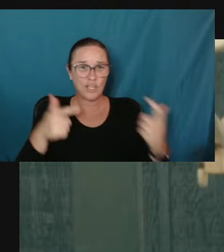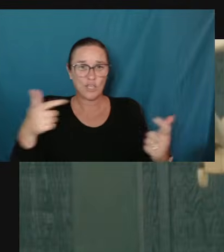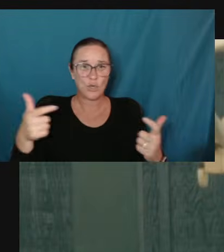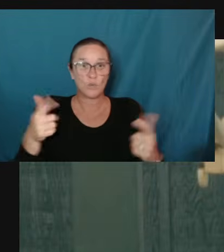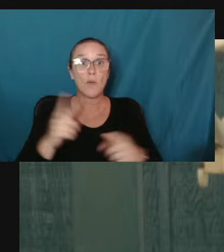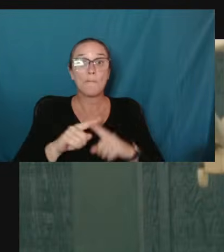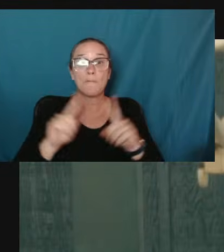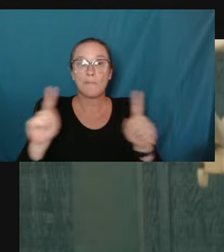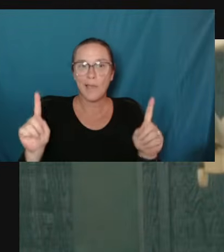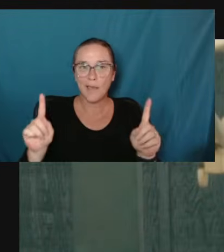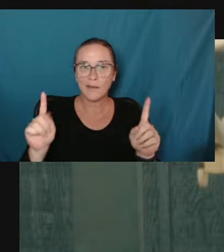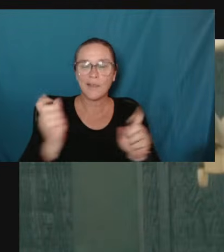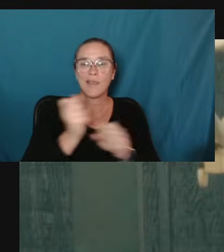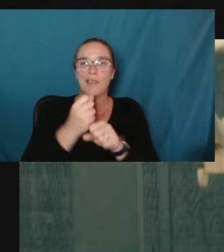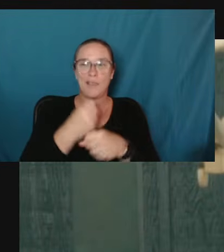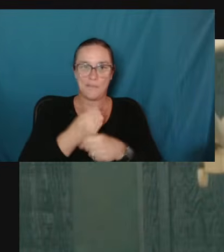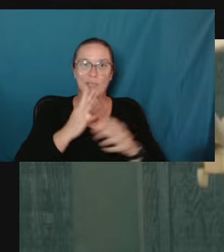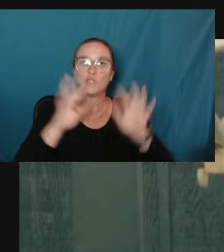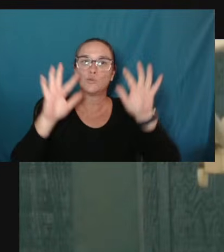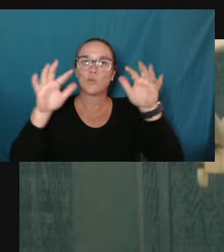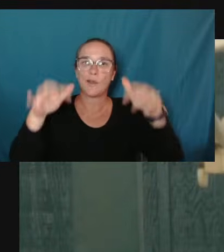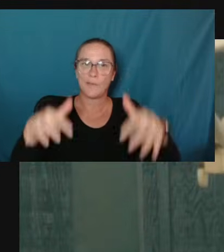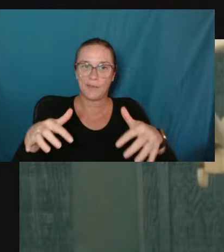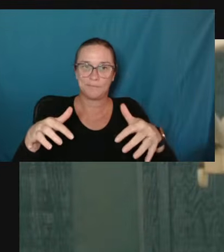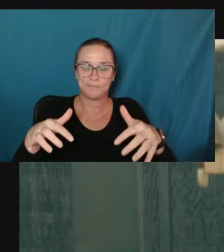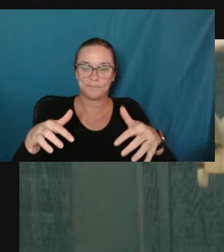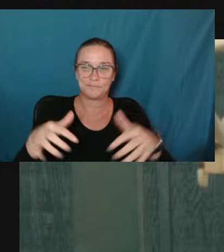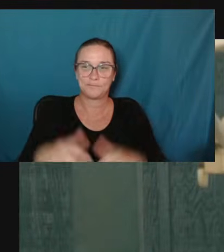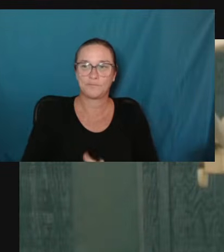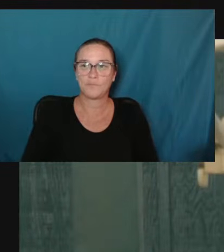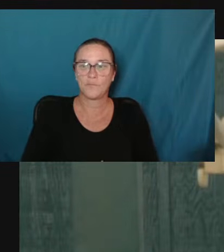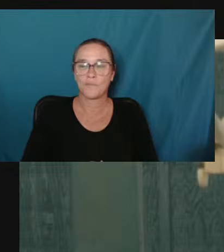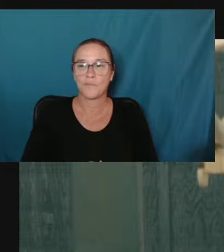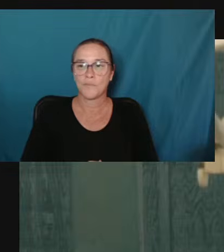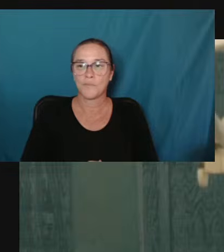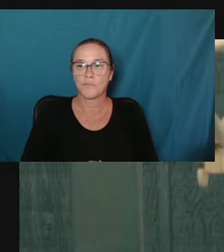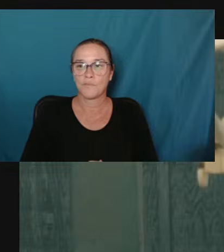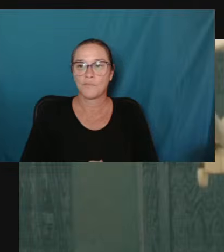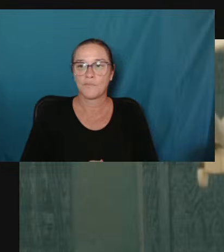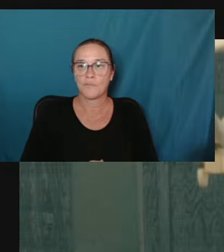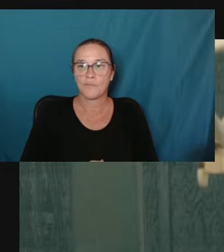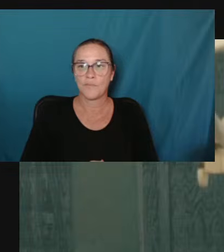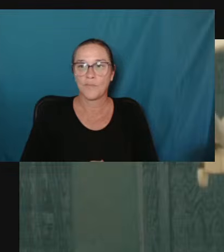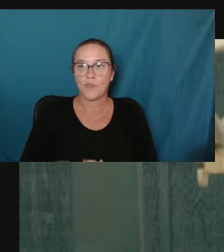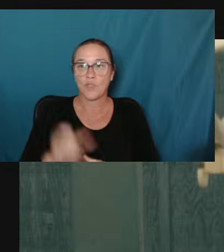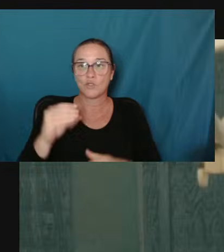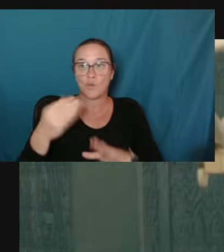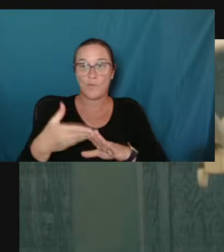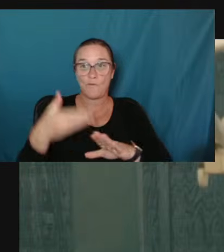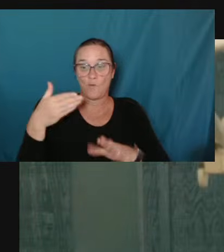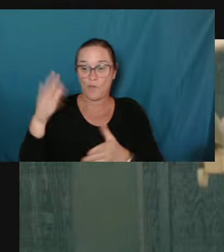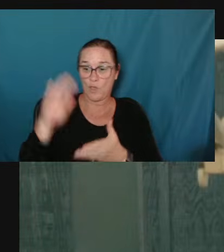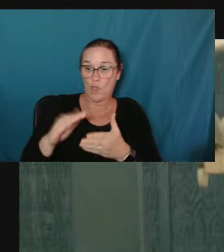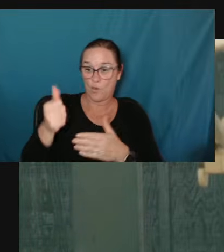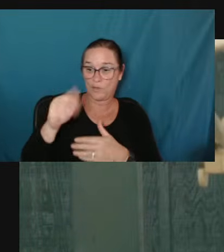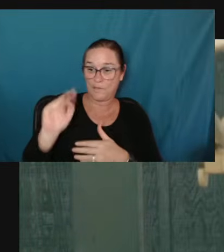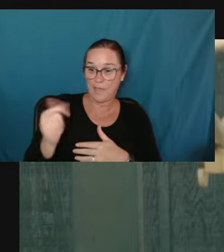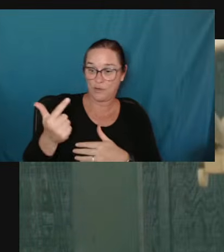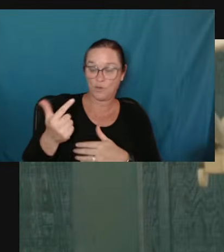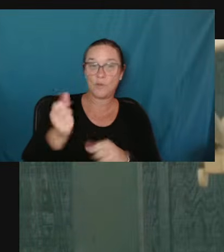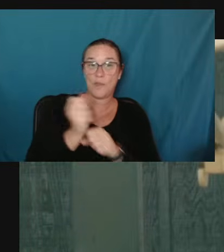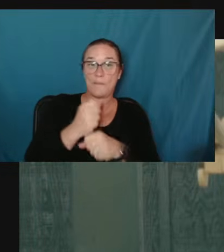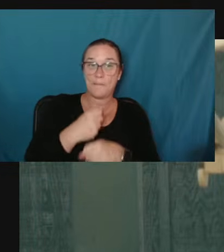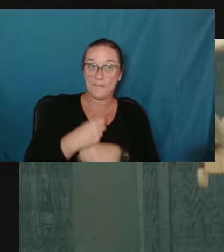However, it created a tsunami. So before that, the lowest magnitude I had ever heard of that created